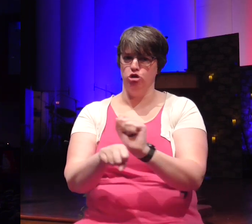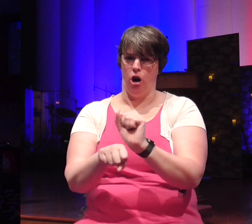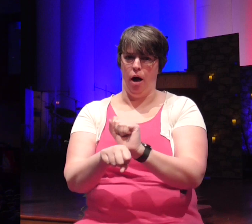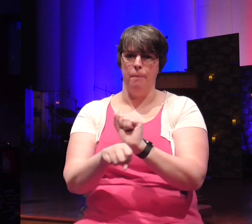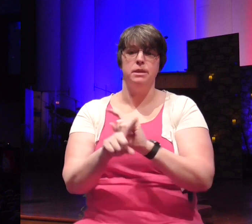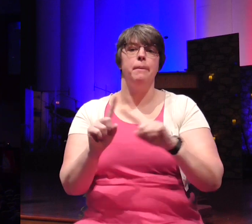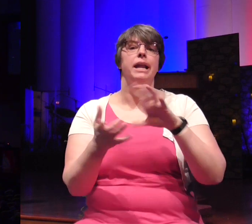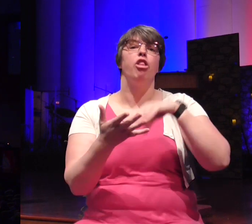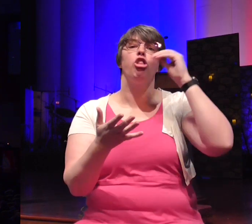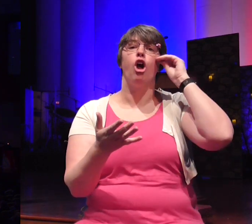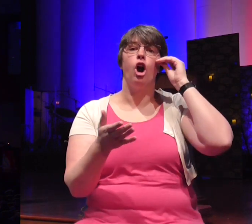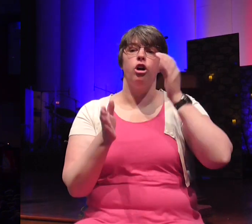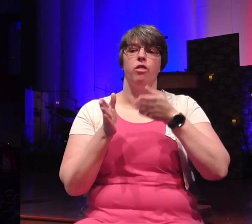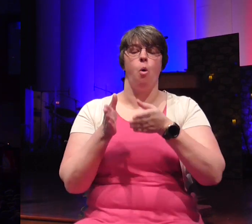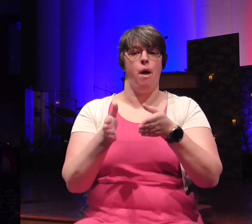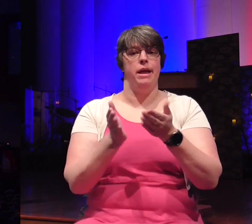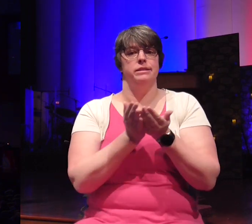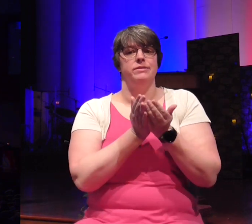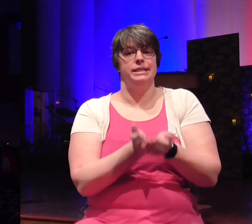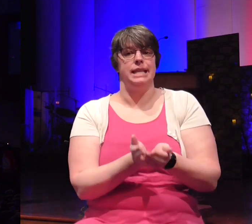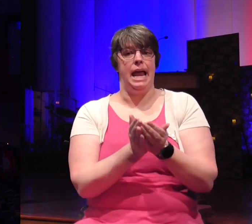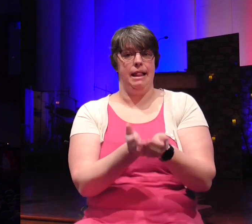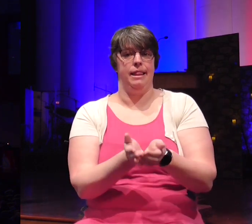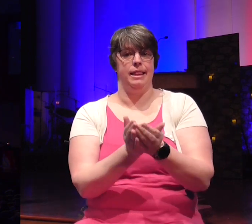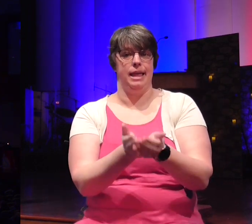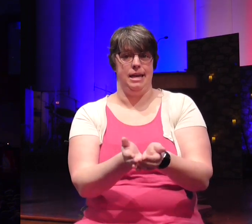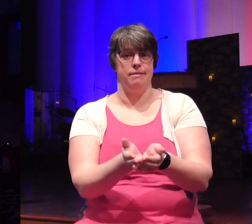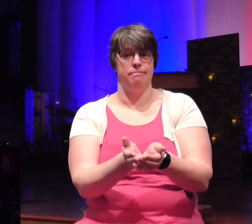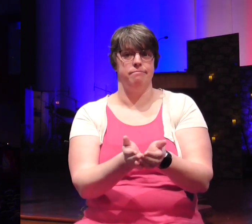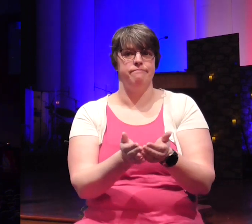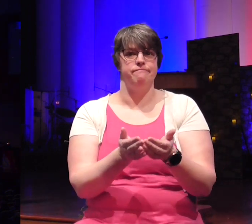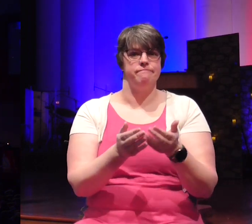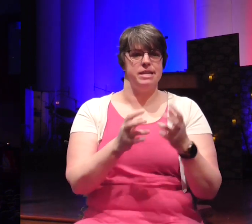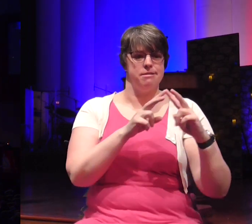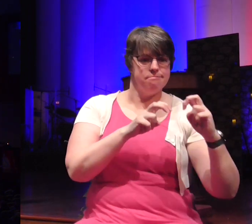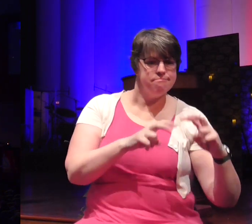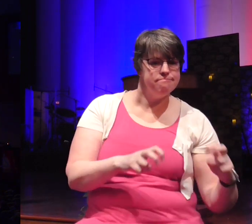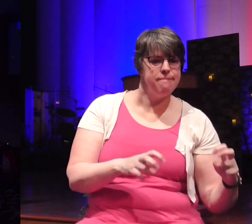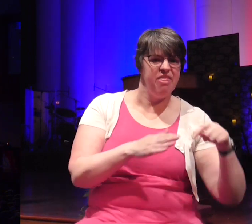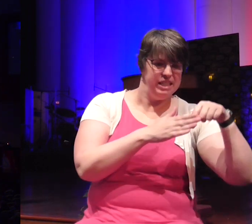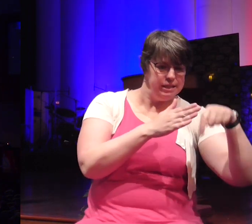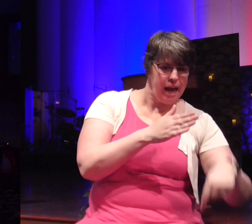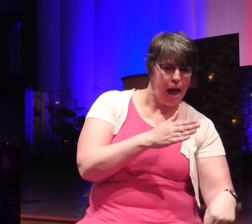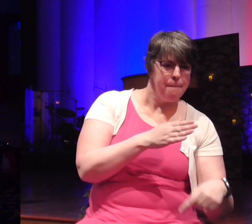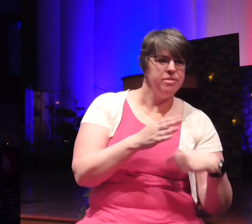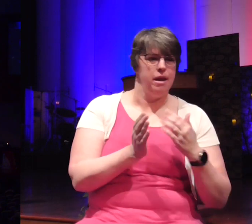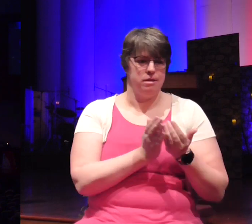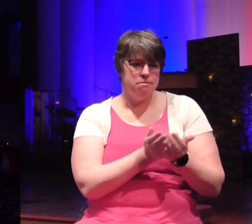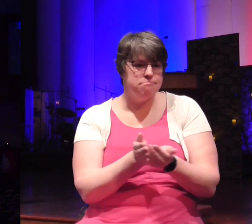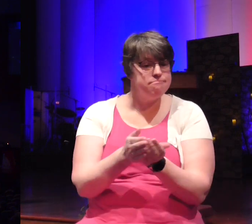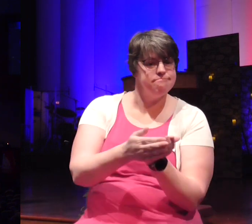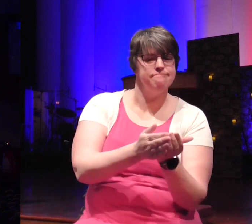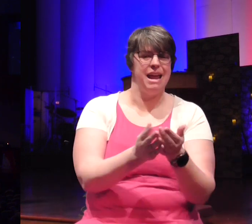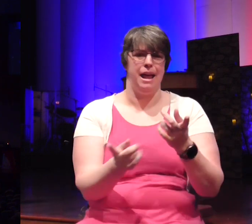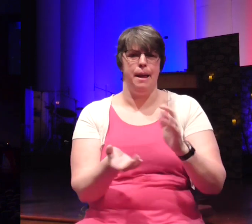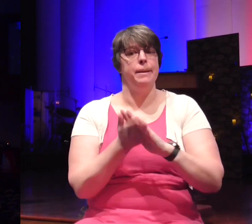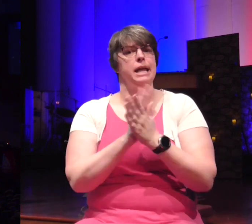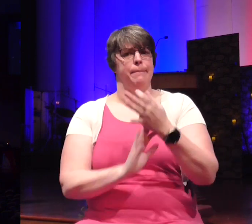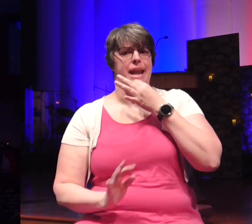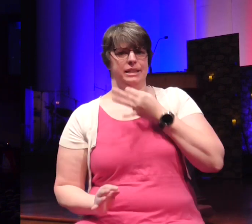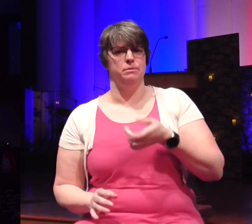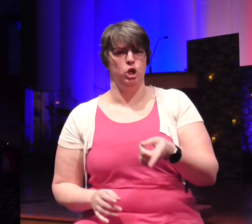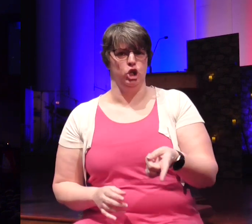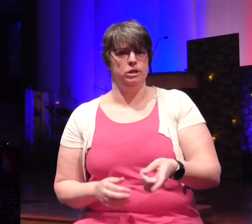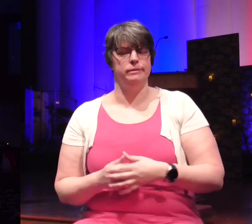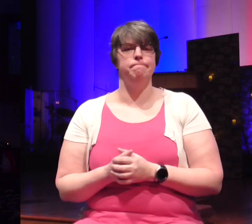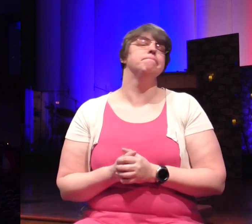learned the ways of sailing, calculating the water's depths and navigating that harbor. He became expert at it,